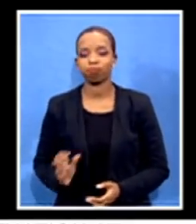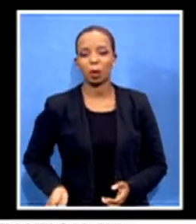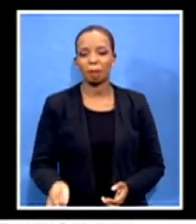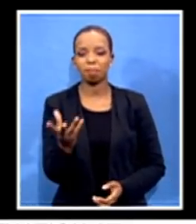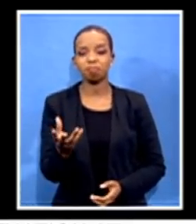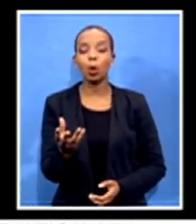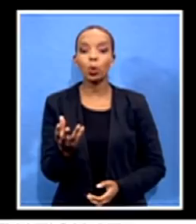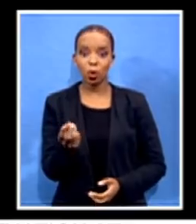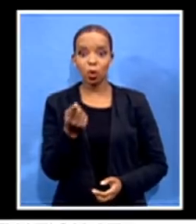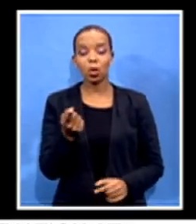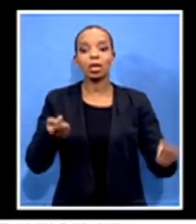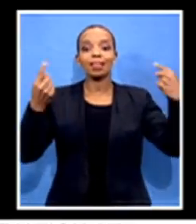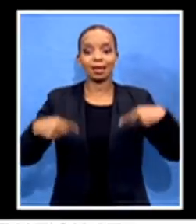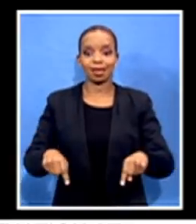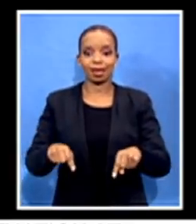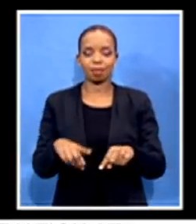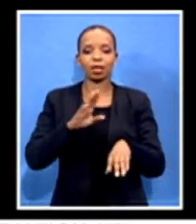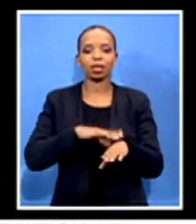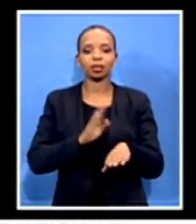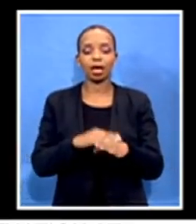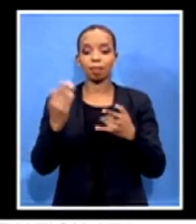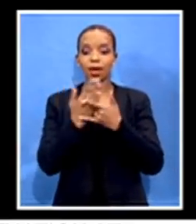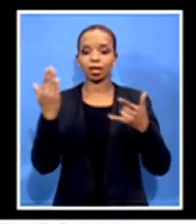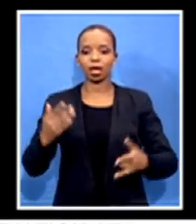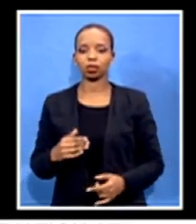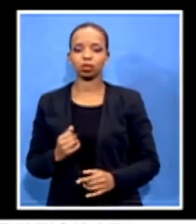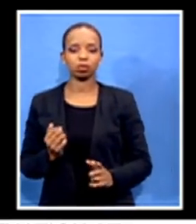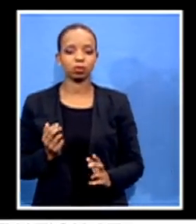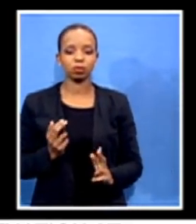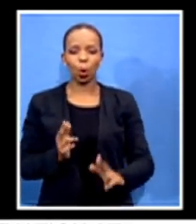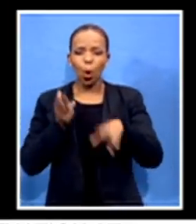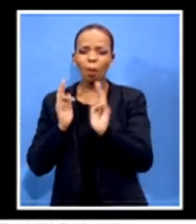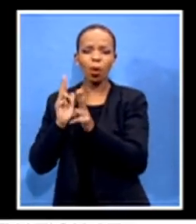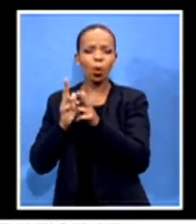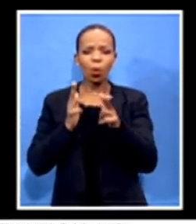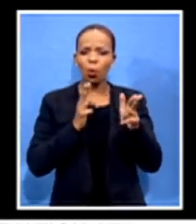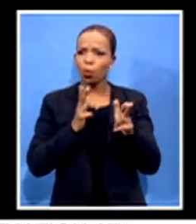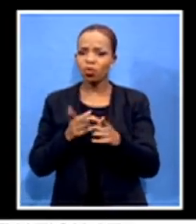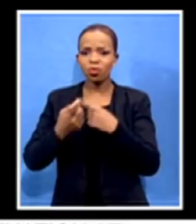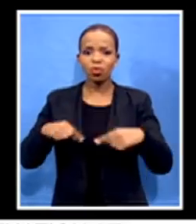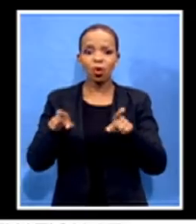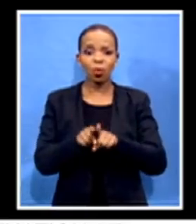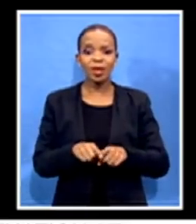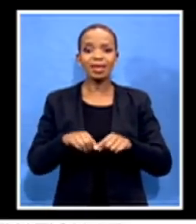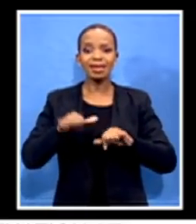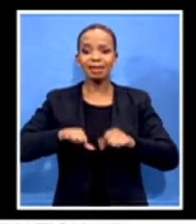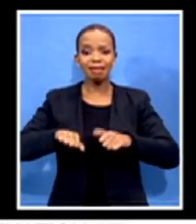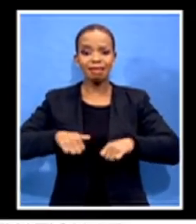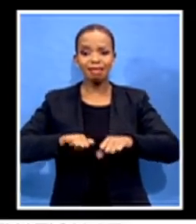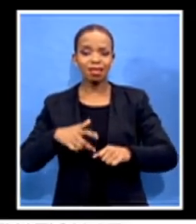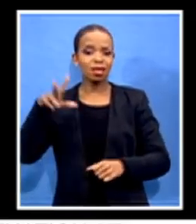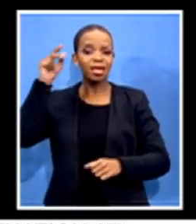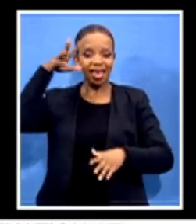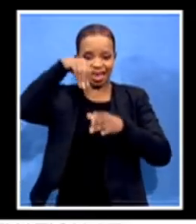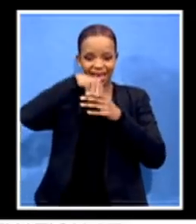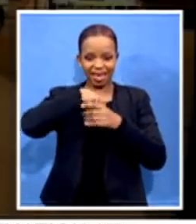in, and as they approached the main gate, they started shooting. And we also, simultaneously, we had gunshots